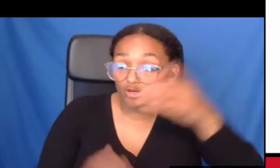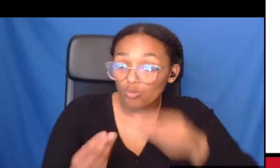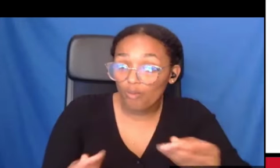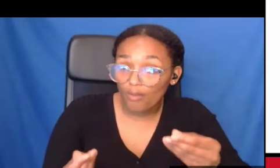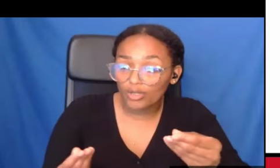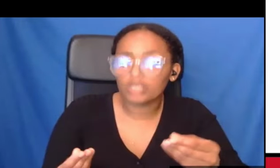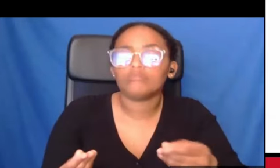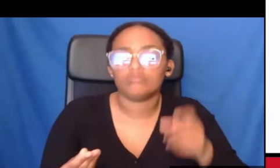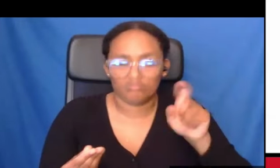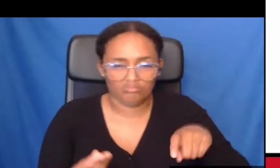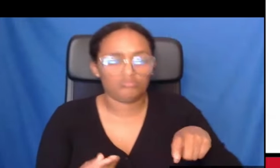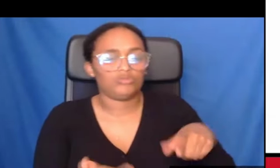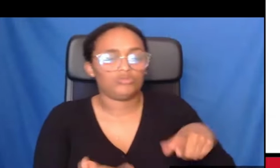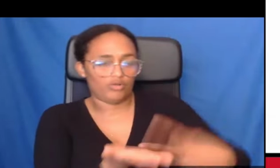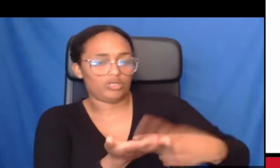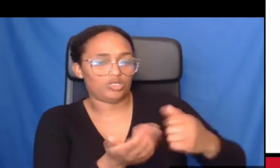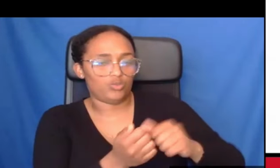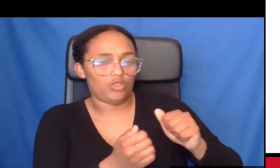Next slide.